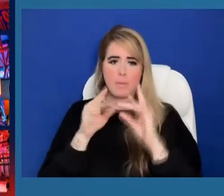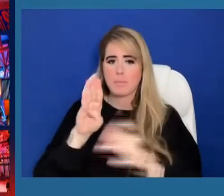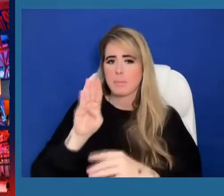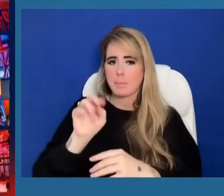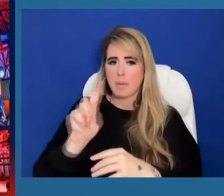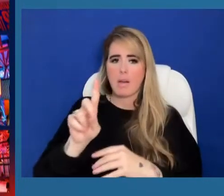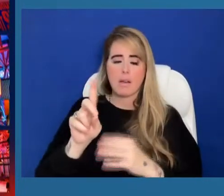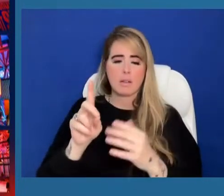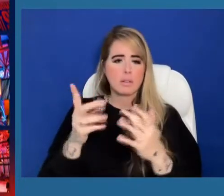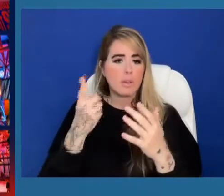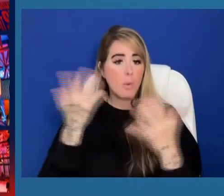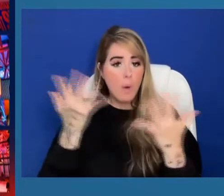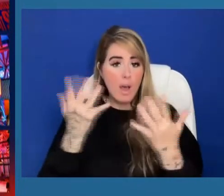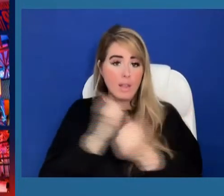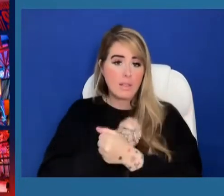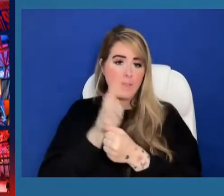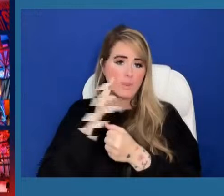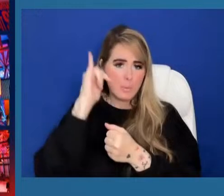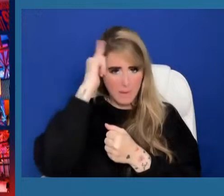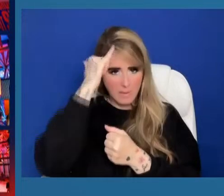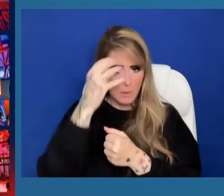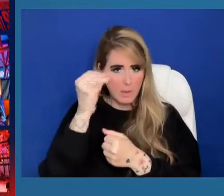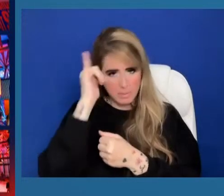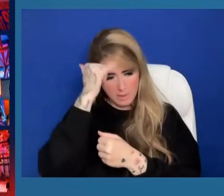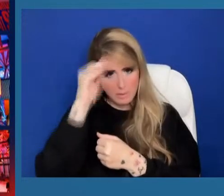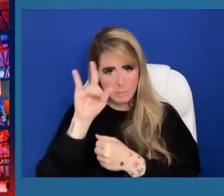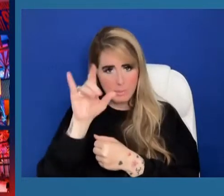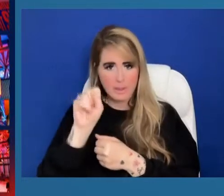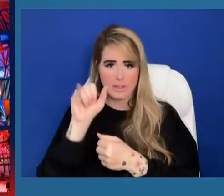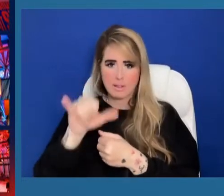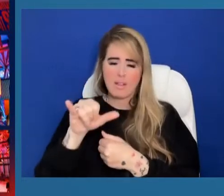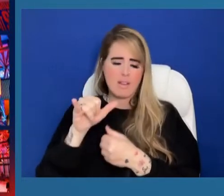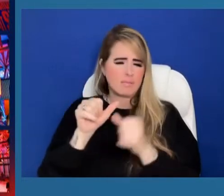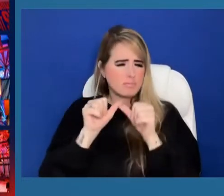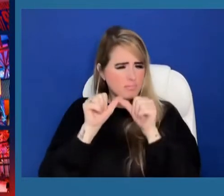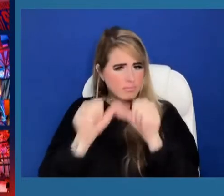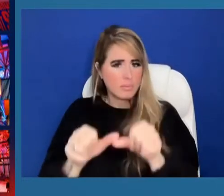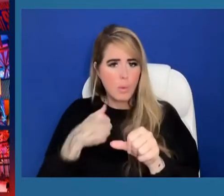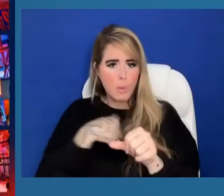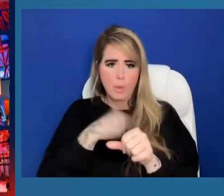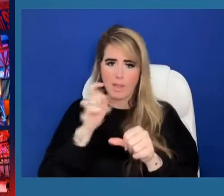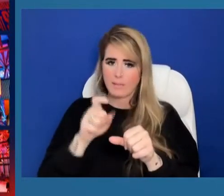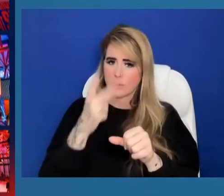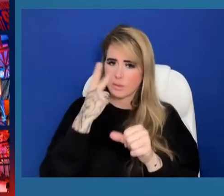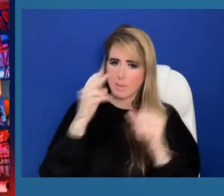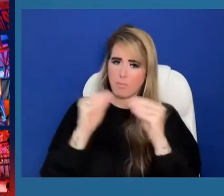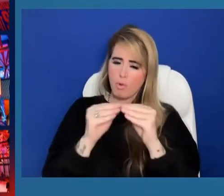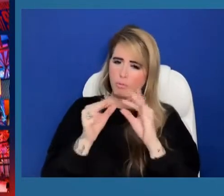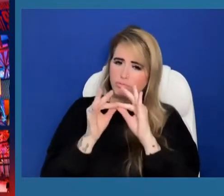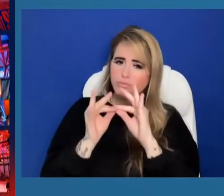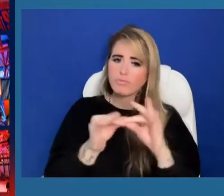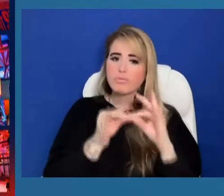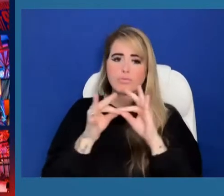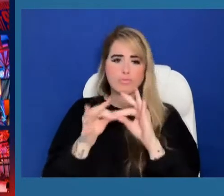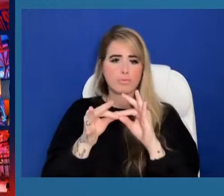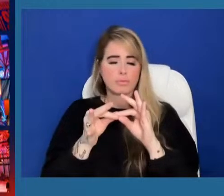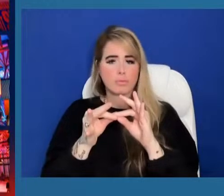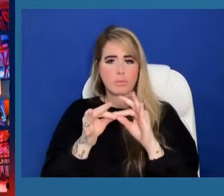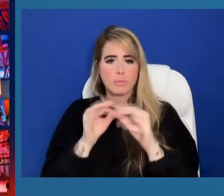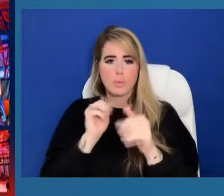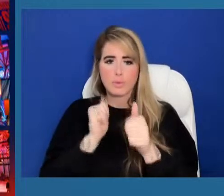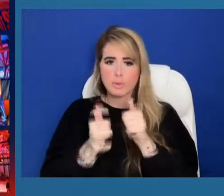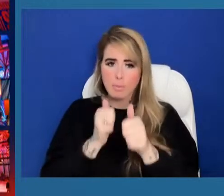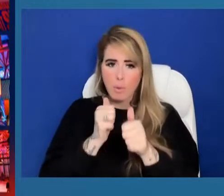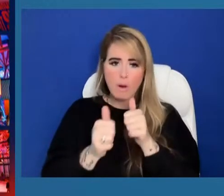for Buffalo and the Buffalo Bills, and that is enduring. And we need to see more of that. Whether I'm at my sports bar in New